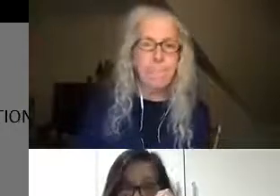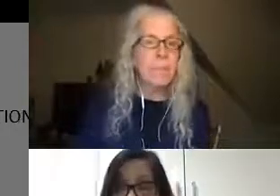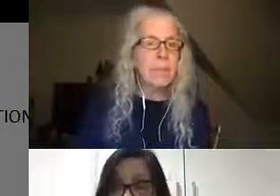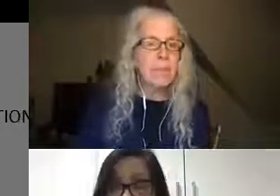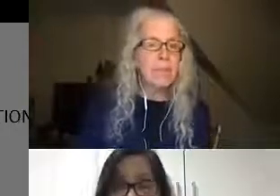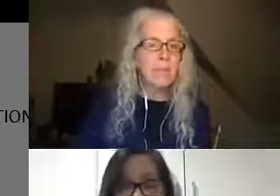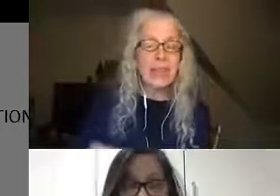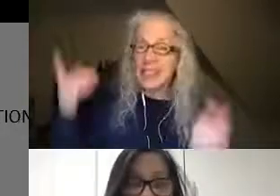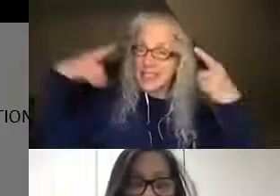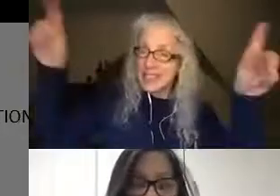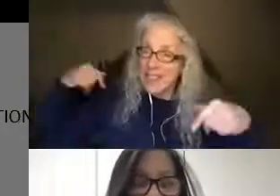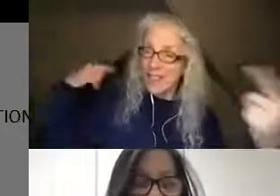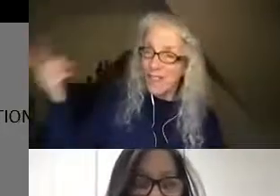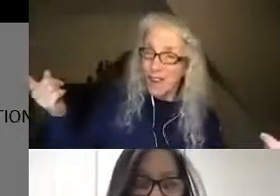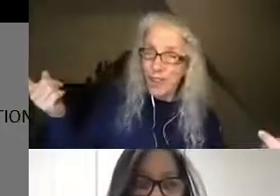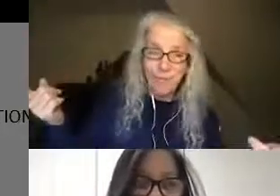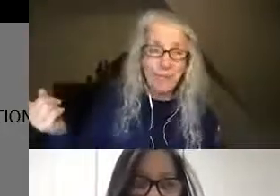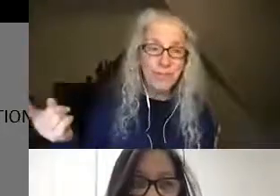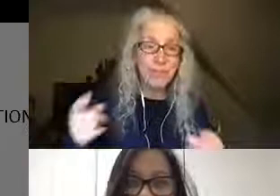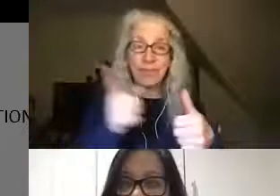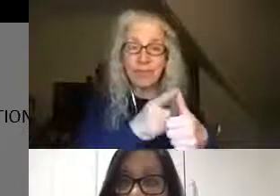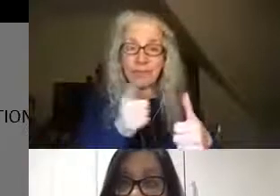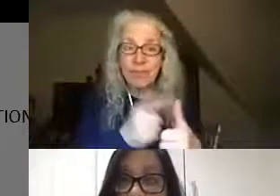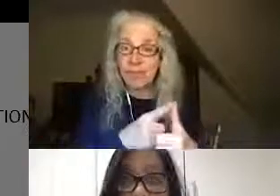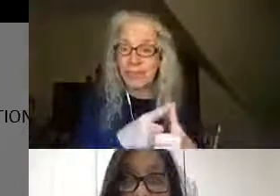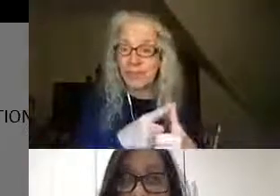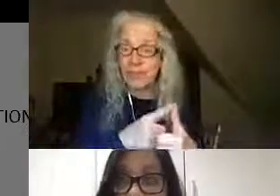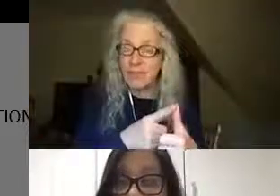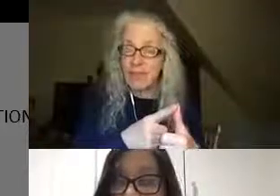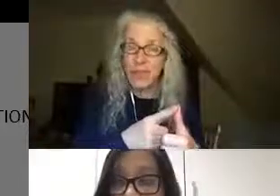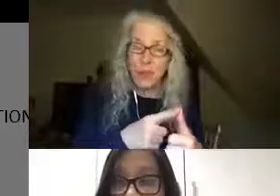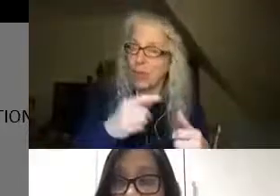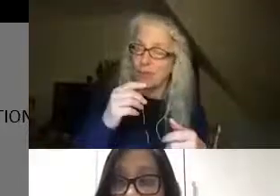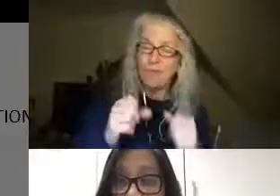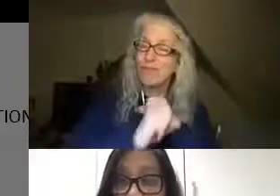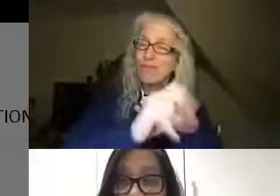Some of our successes to date, we had a successful launch video that Alex